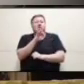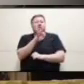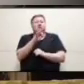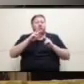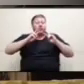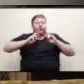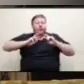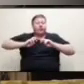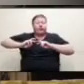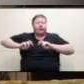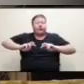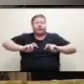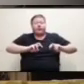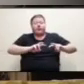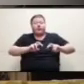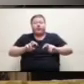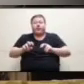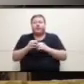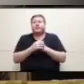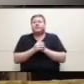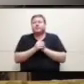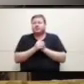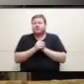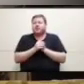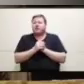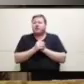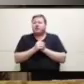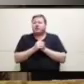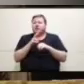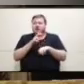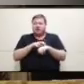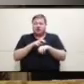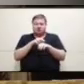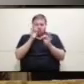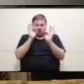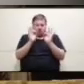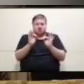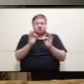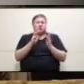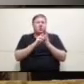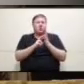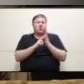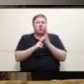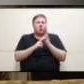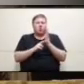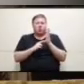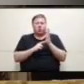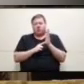And we just need a proper record of all the